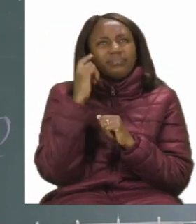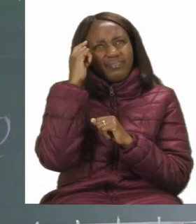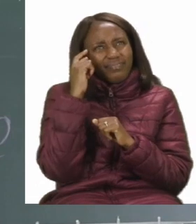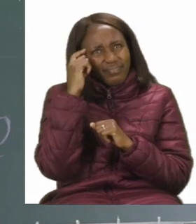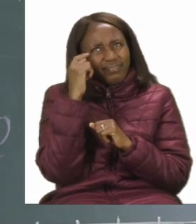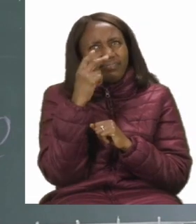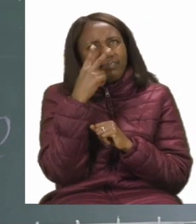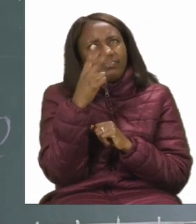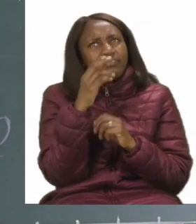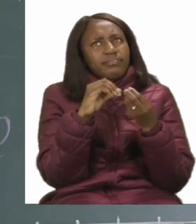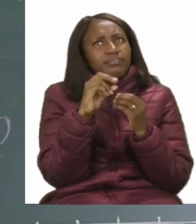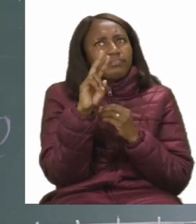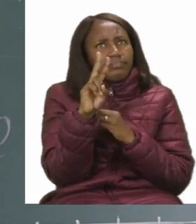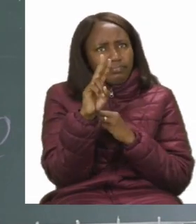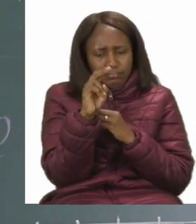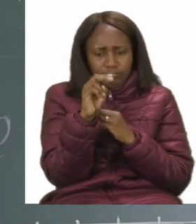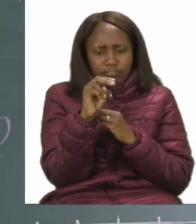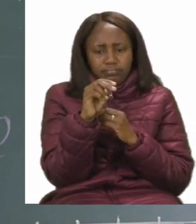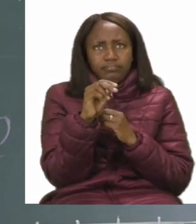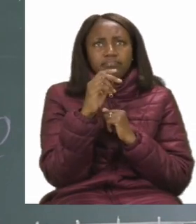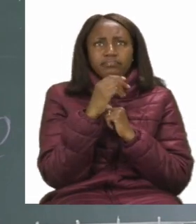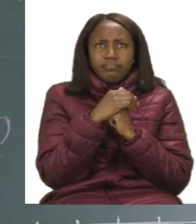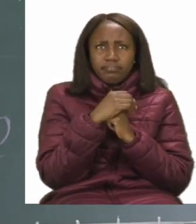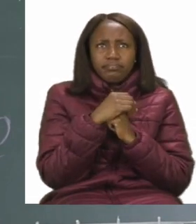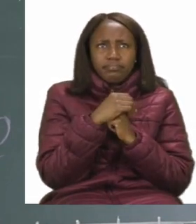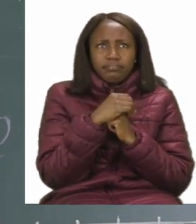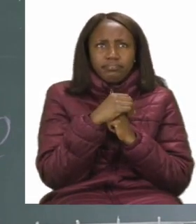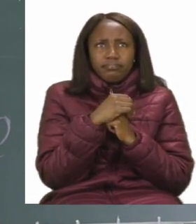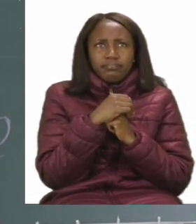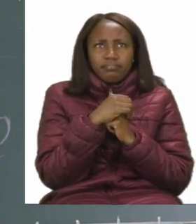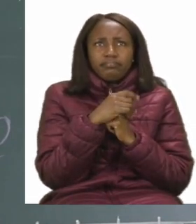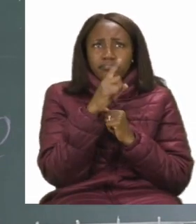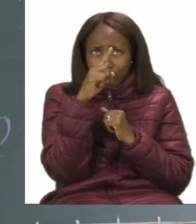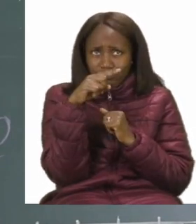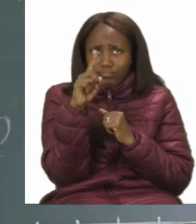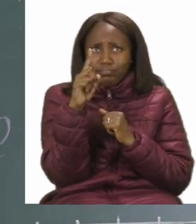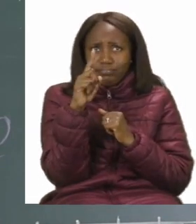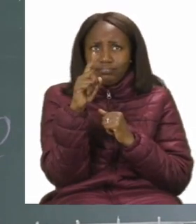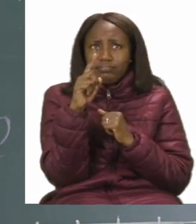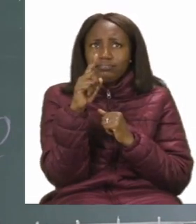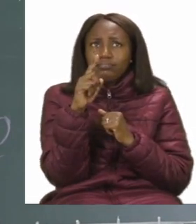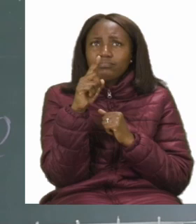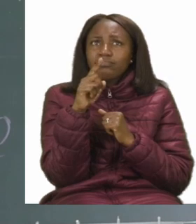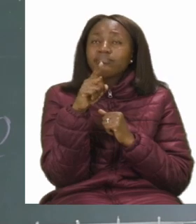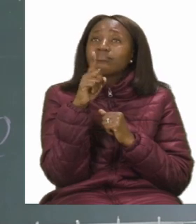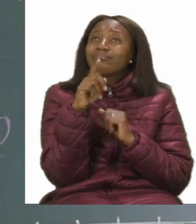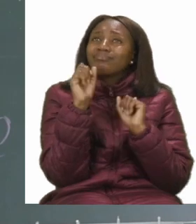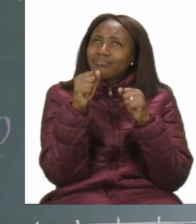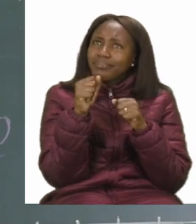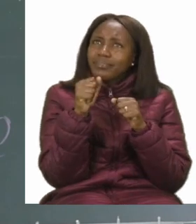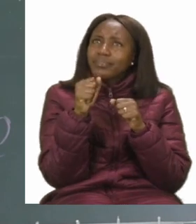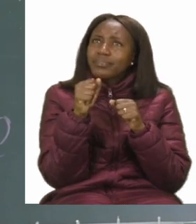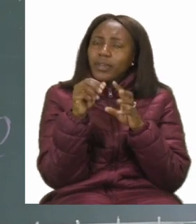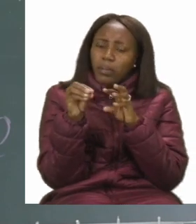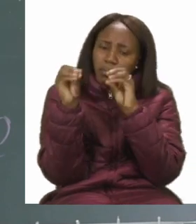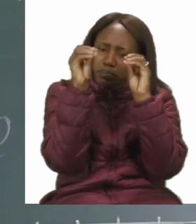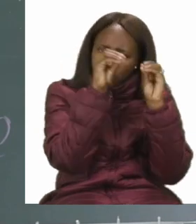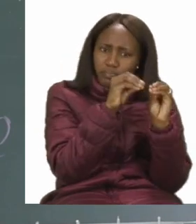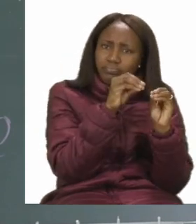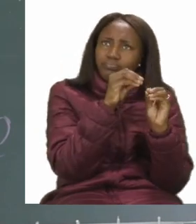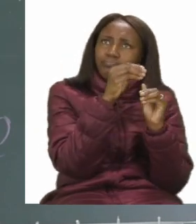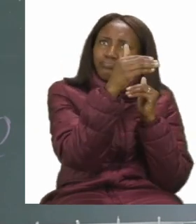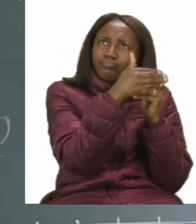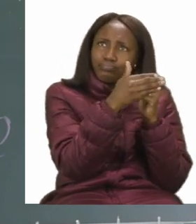you look at the number 2? That's right, grade 3s, you have to round to the